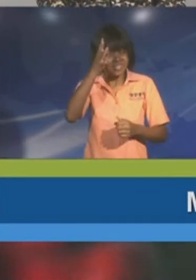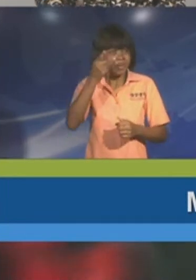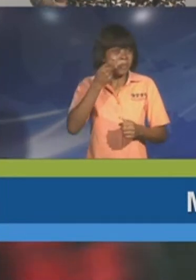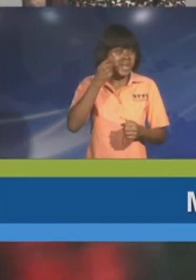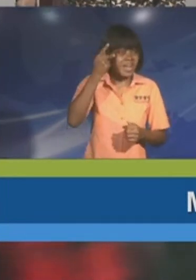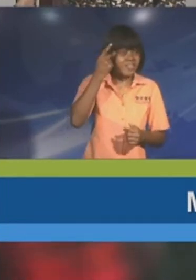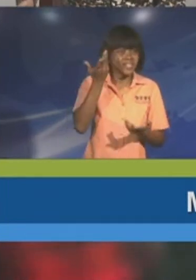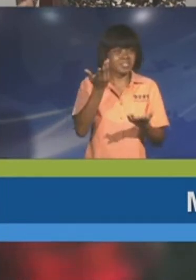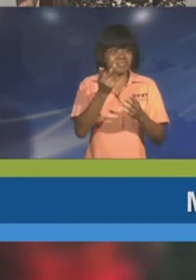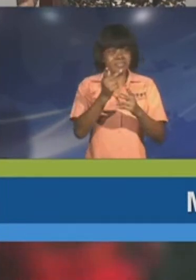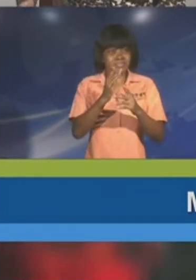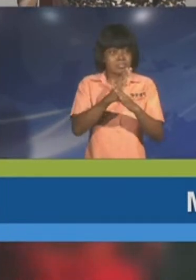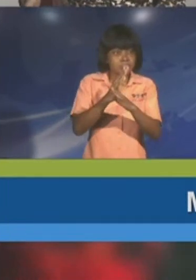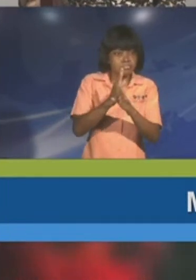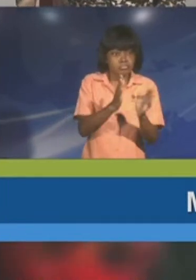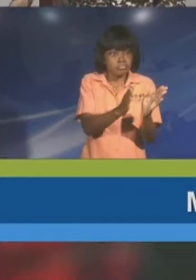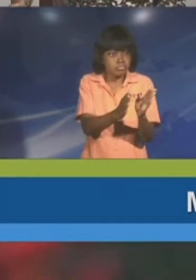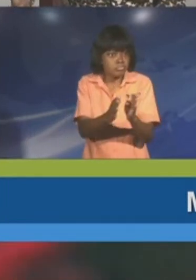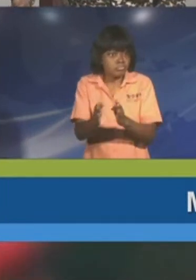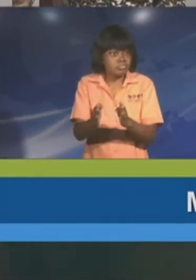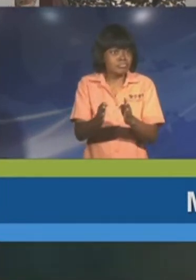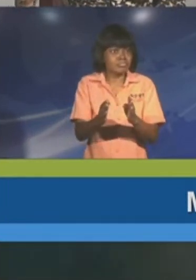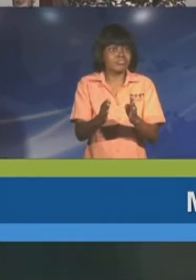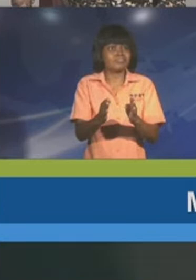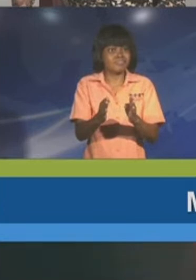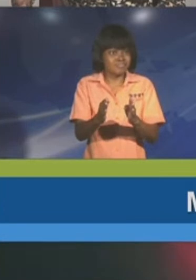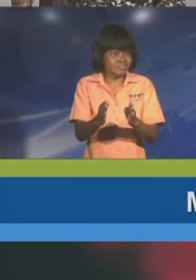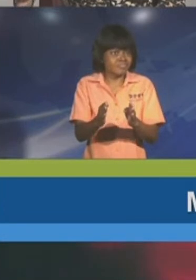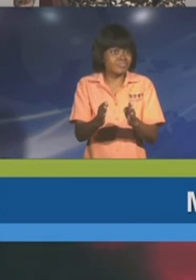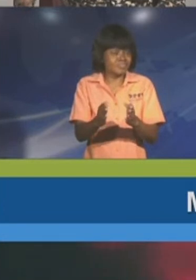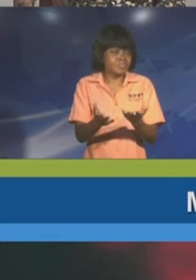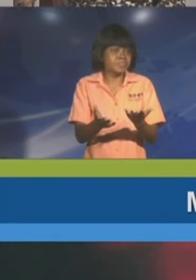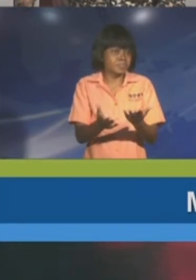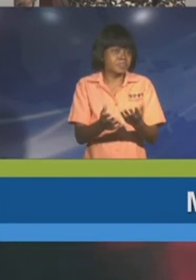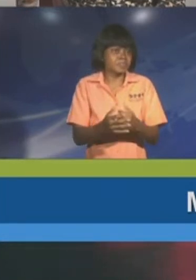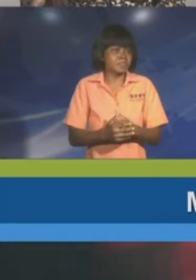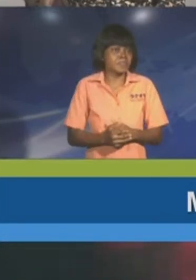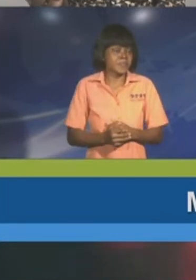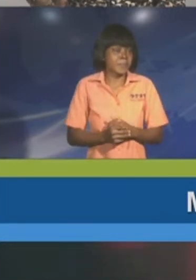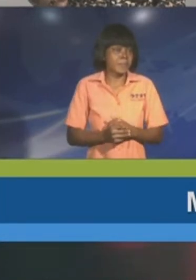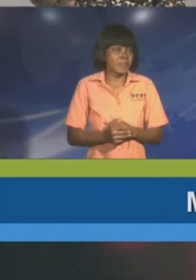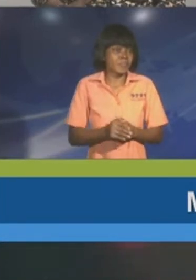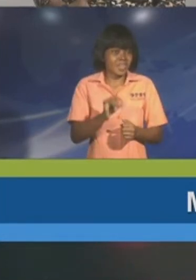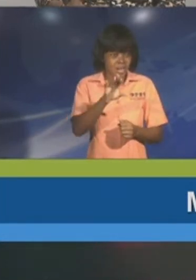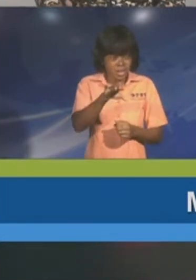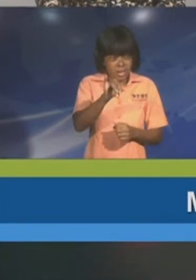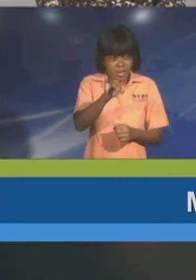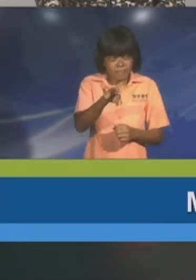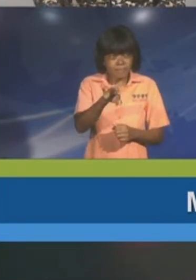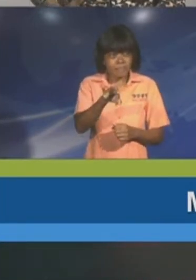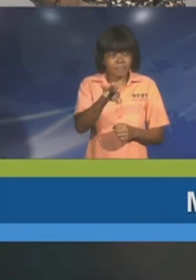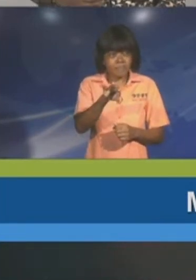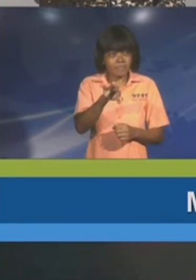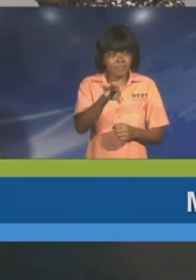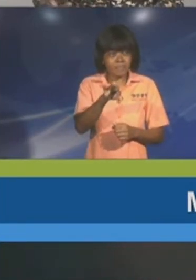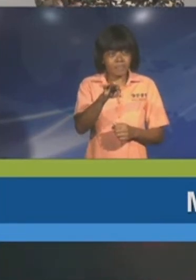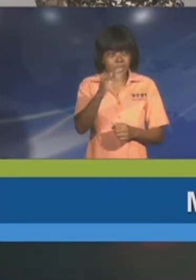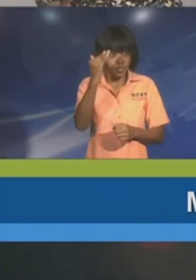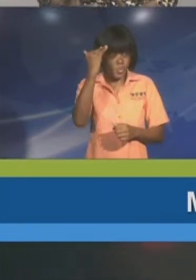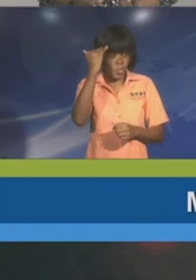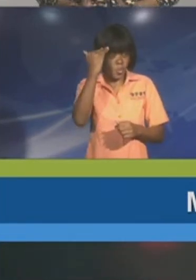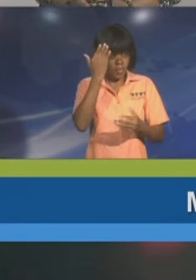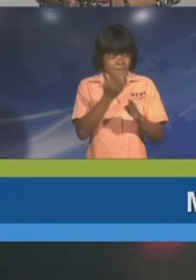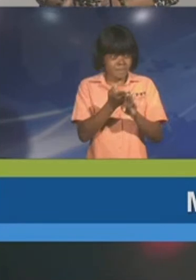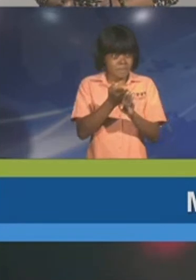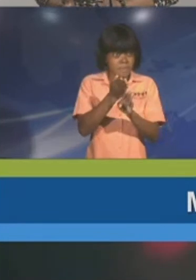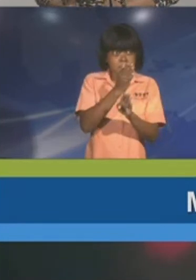We've had pre-COVID, you were pretty confident about your ability to take care of your child. I want the same to start back now, to be